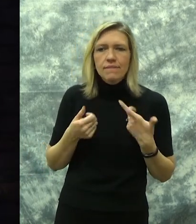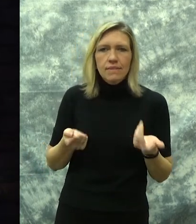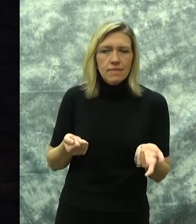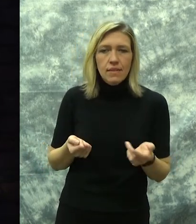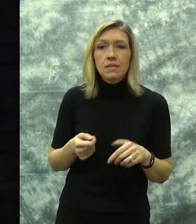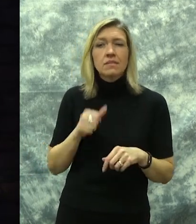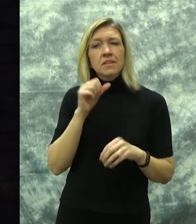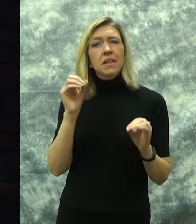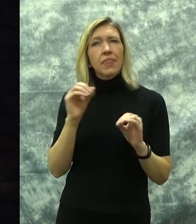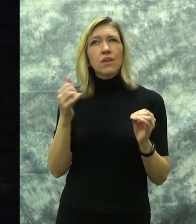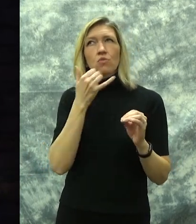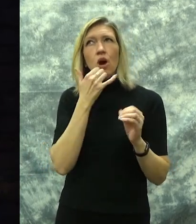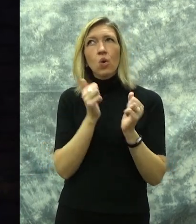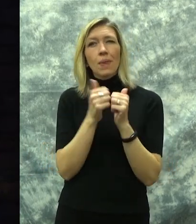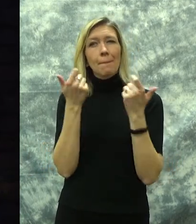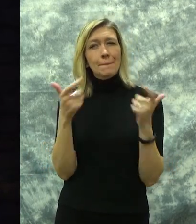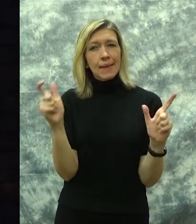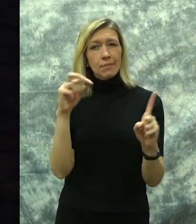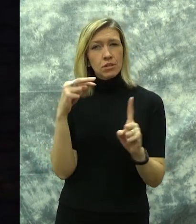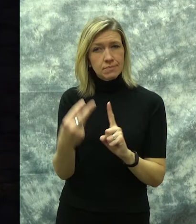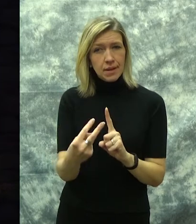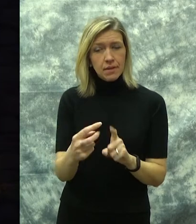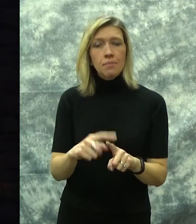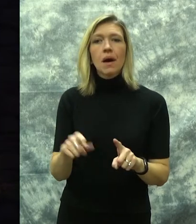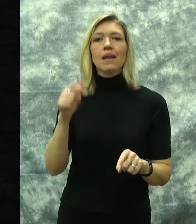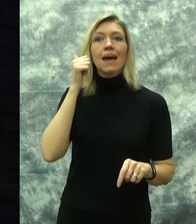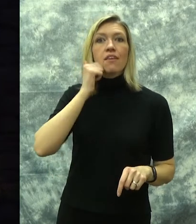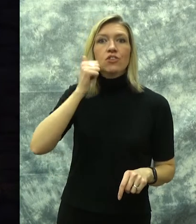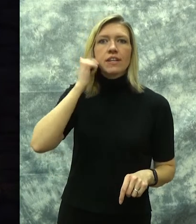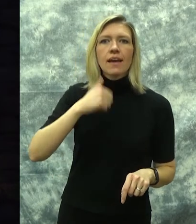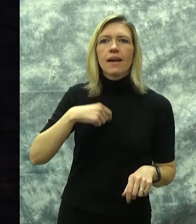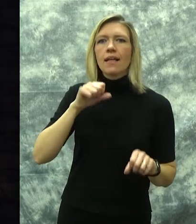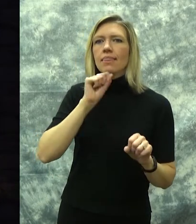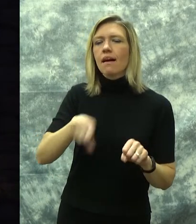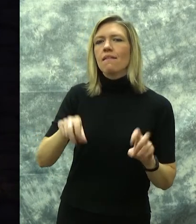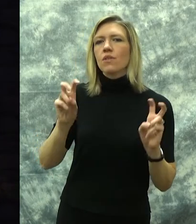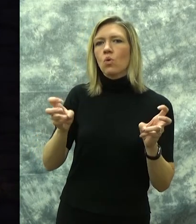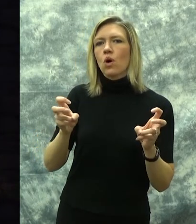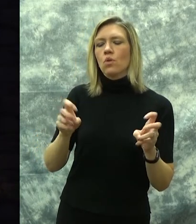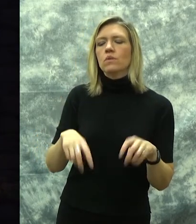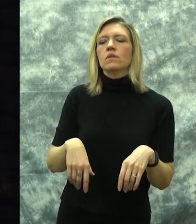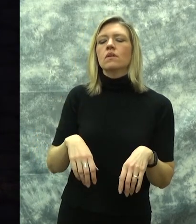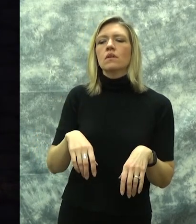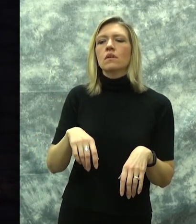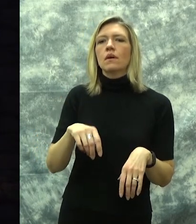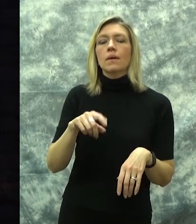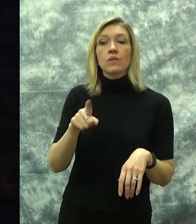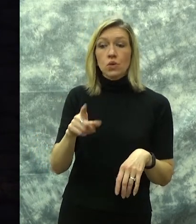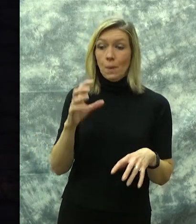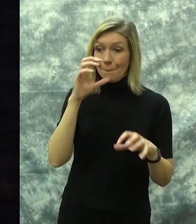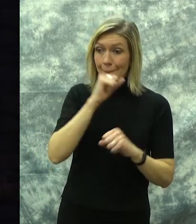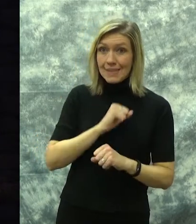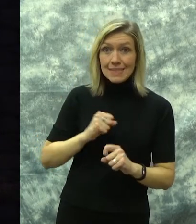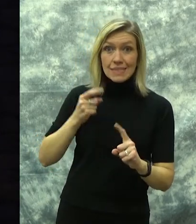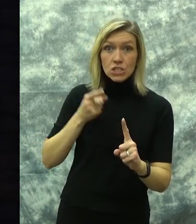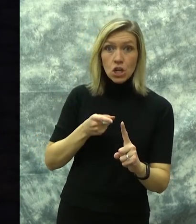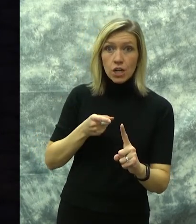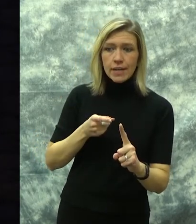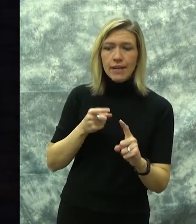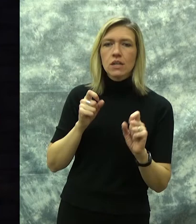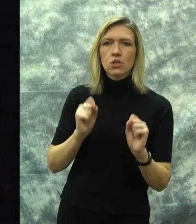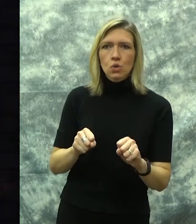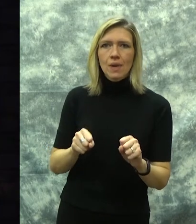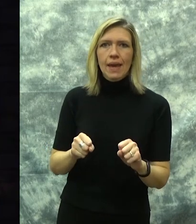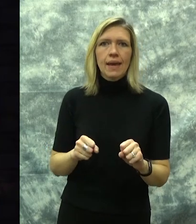But in the everyday perspective, I love something Thomas Fuller said. He said, missing the target, you can do it just as much by aiming too high as too